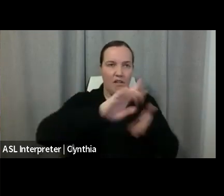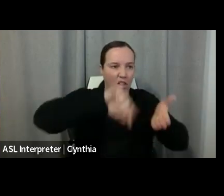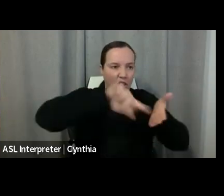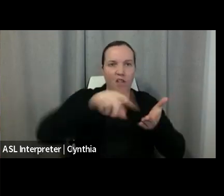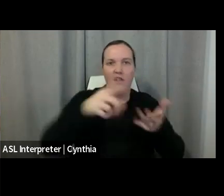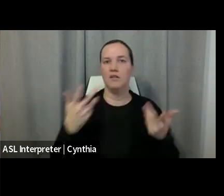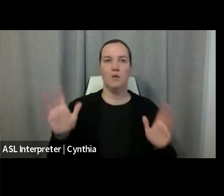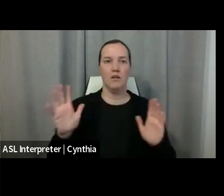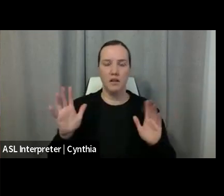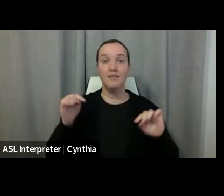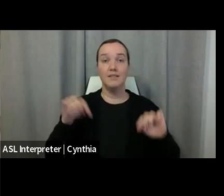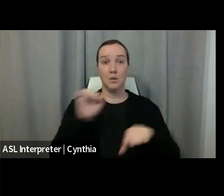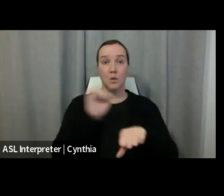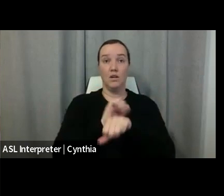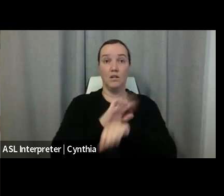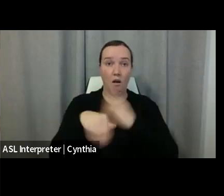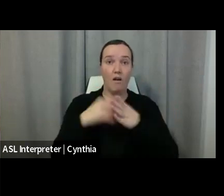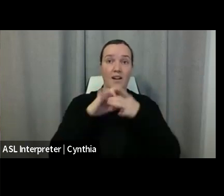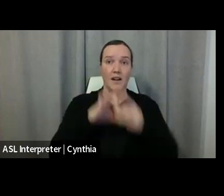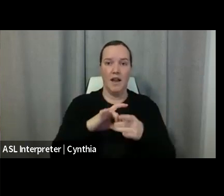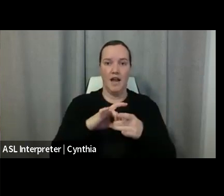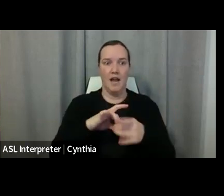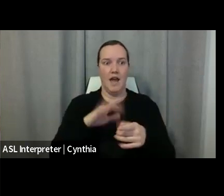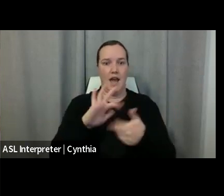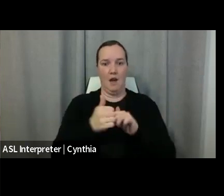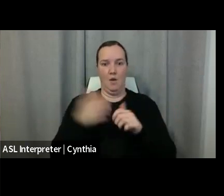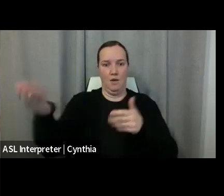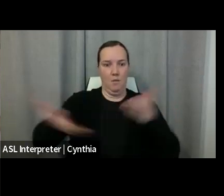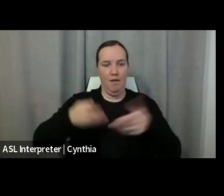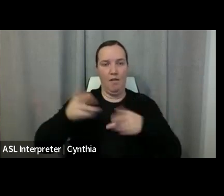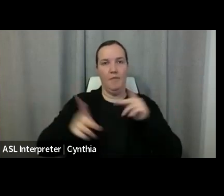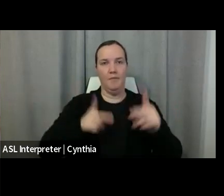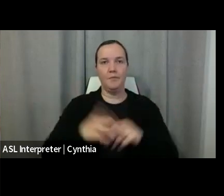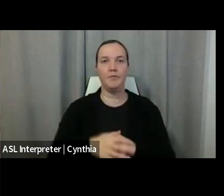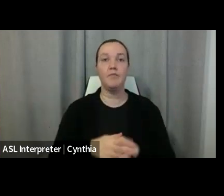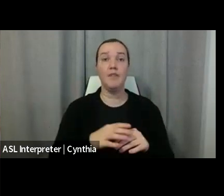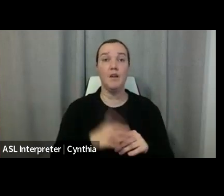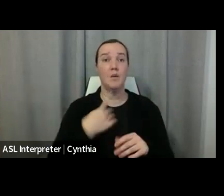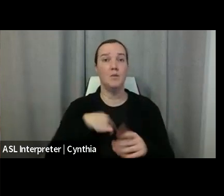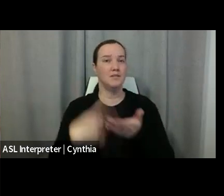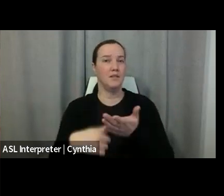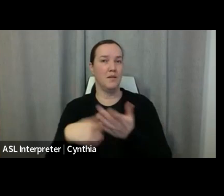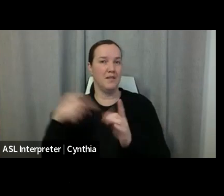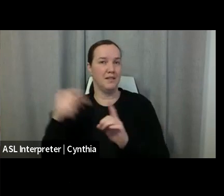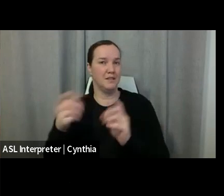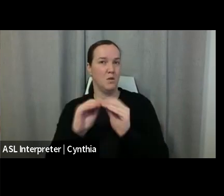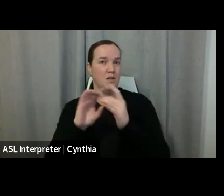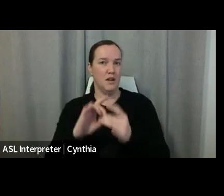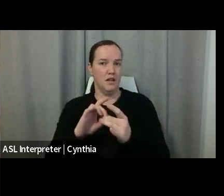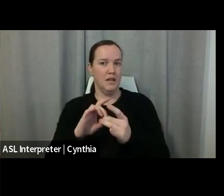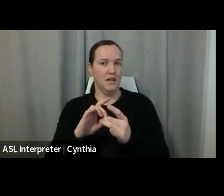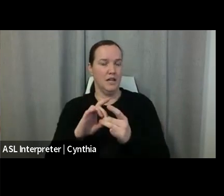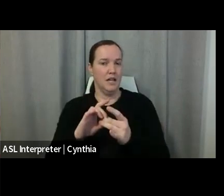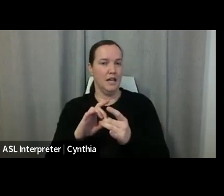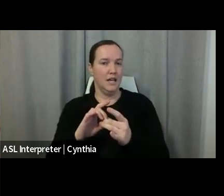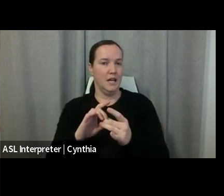goal of all this work that we're doing is about how do we bring people in? And then we'll talk a bit about at what point does that then become, we hit